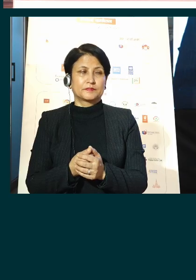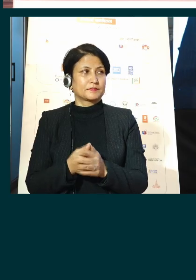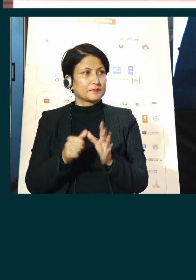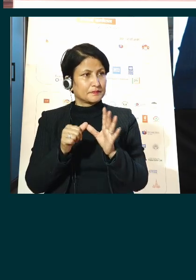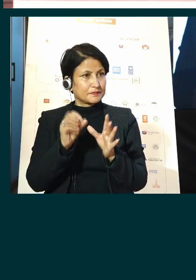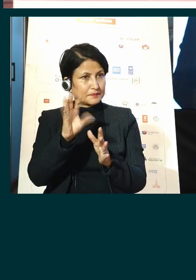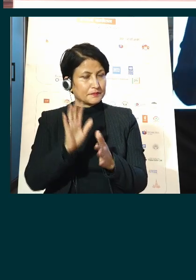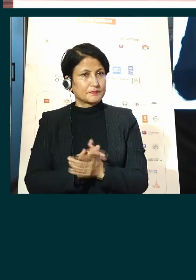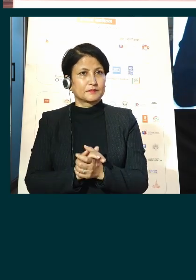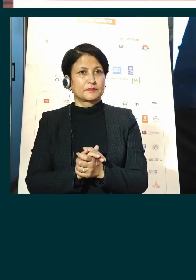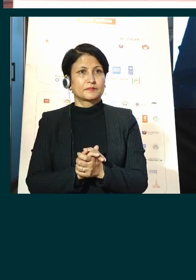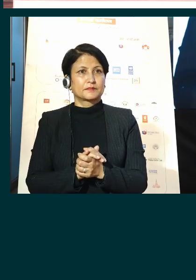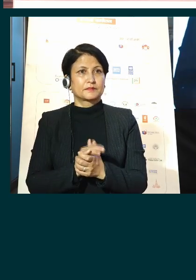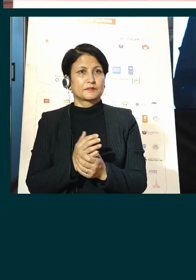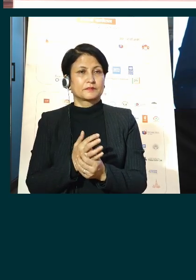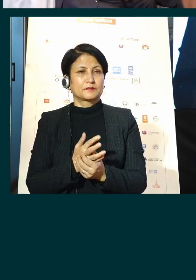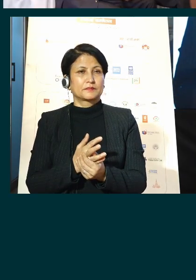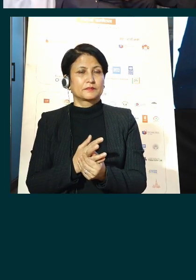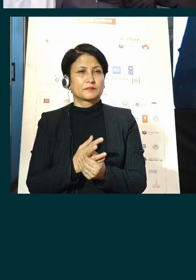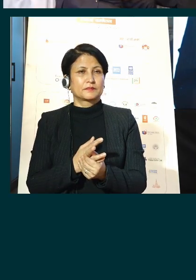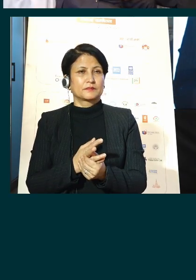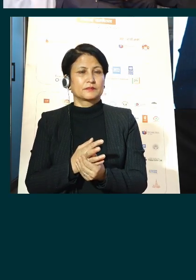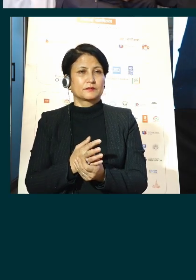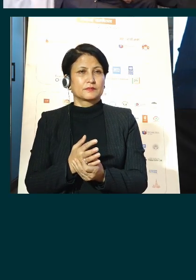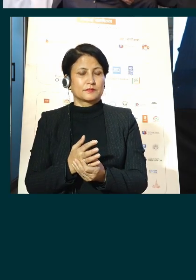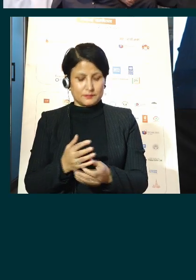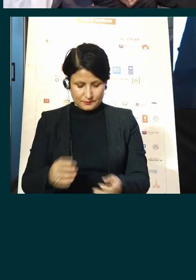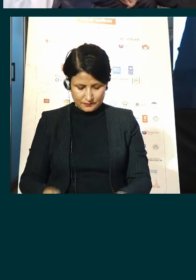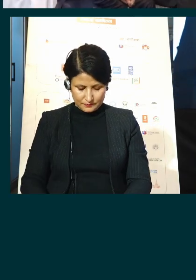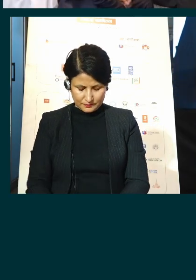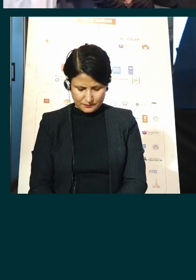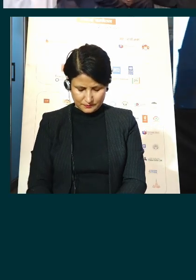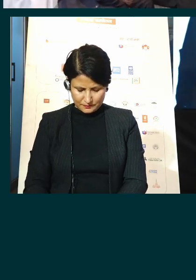audience? Yeah. Can we have a mic? Yeah.